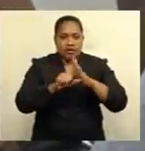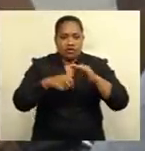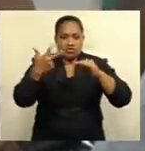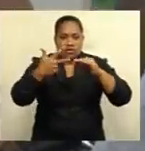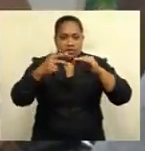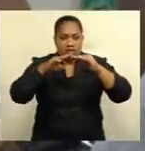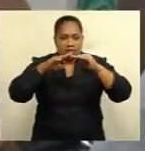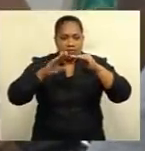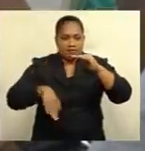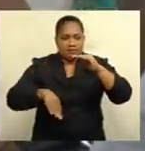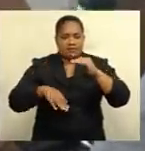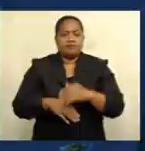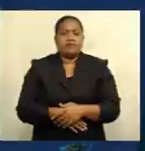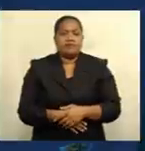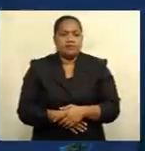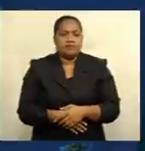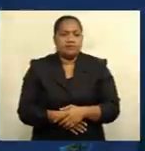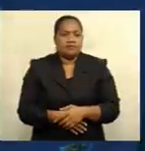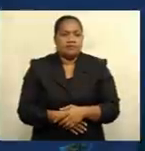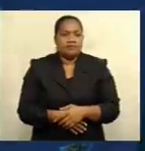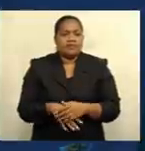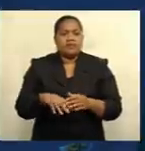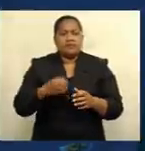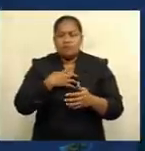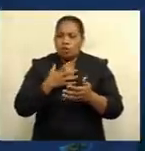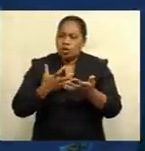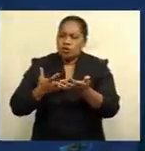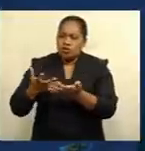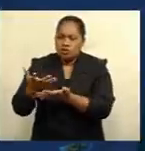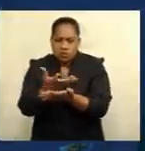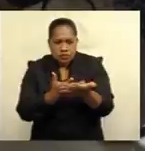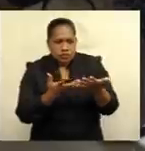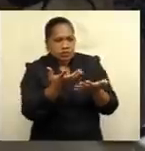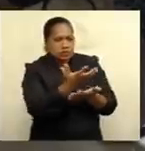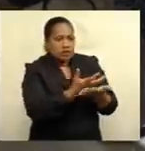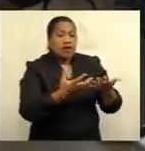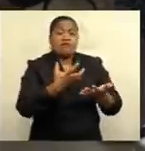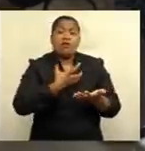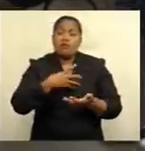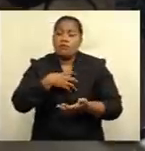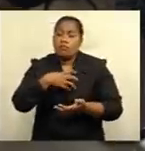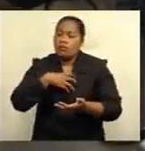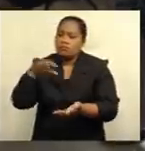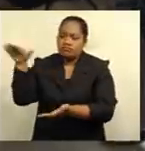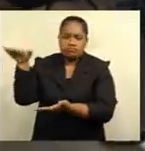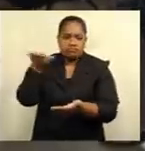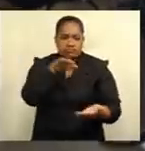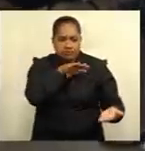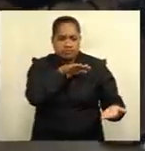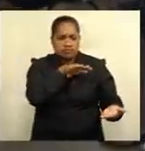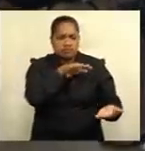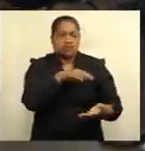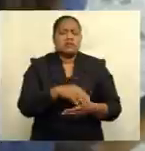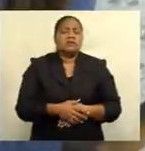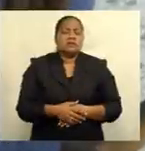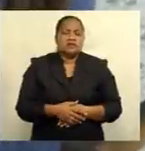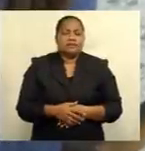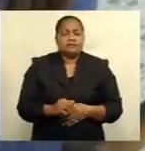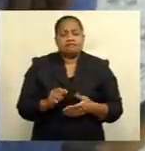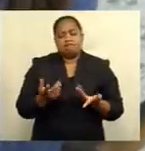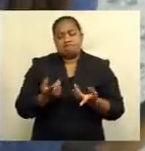There's ongoing negotiations for more supplies for that purpose, but we